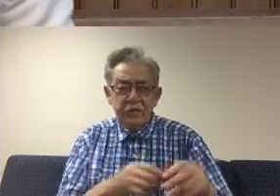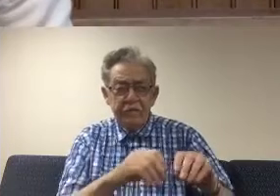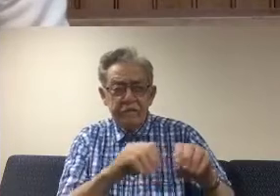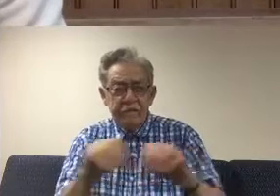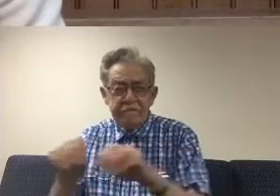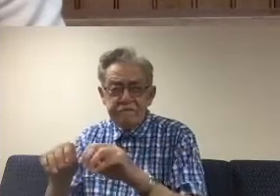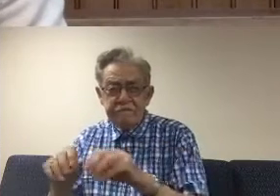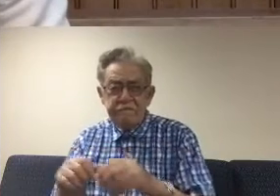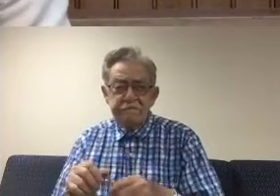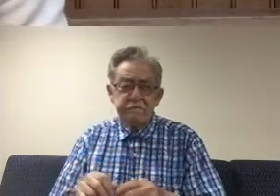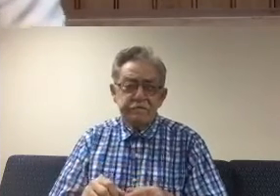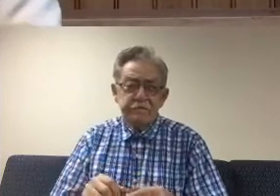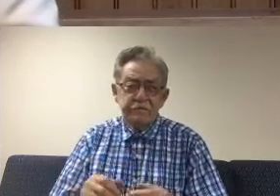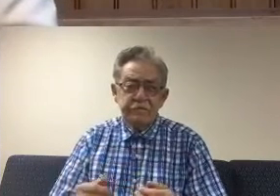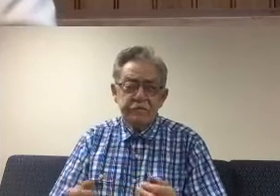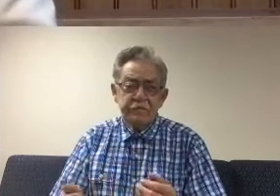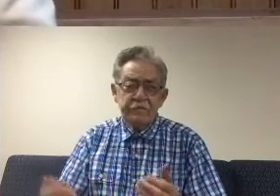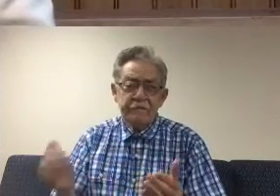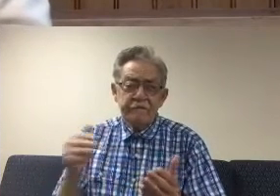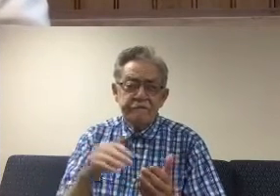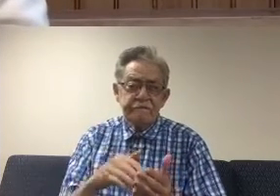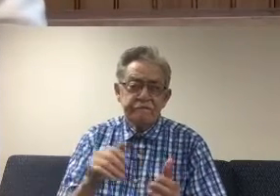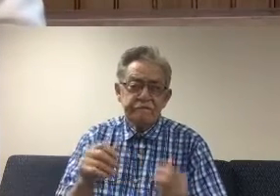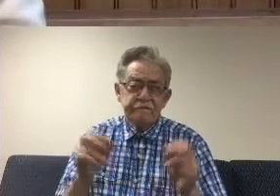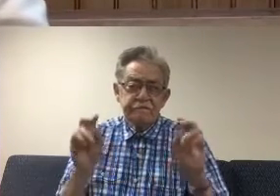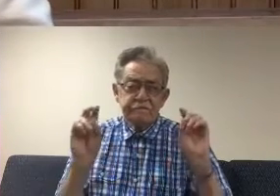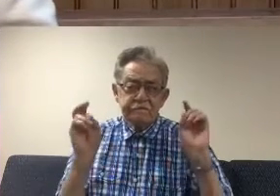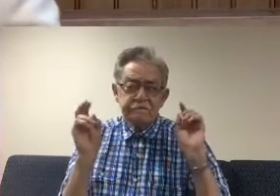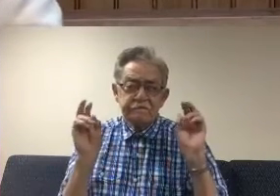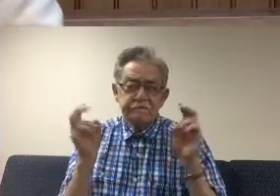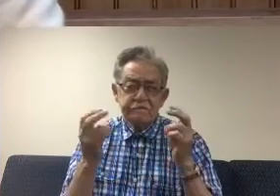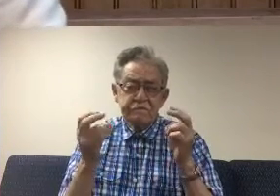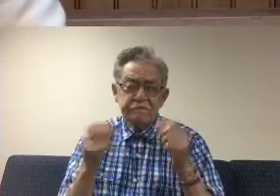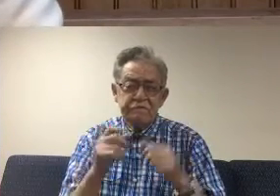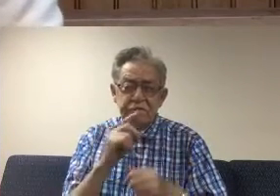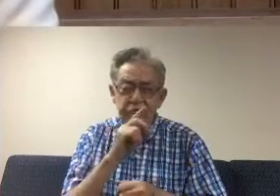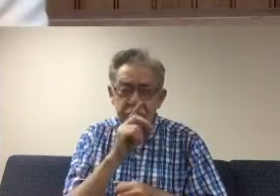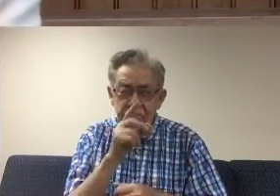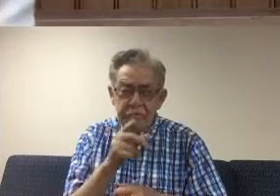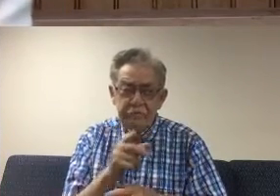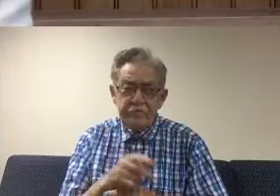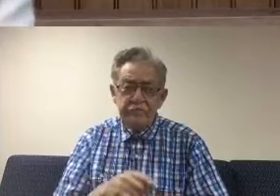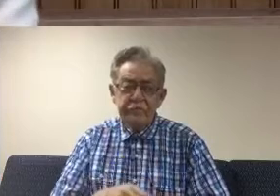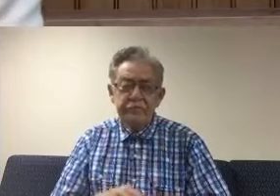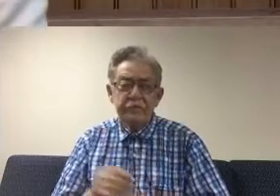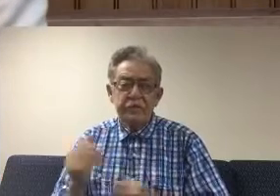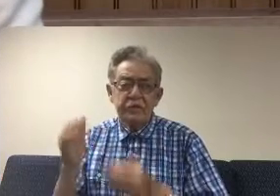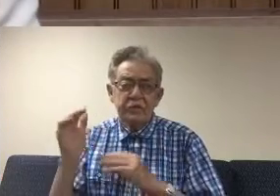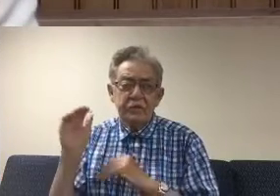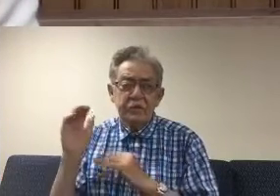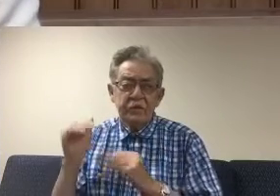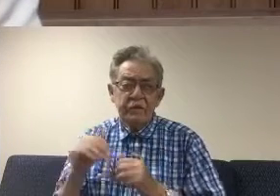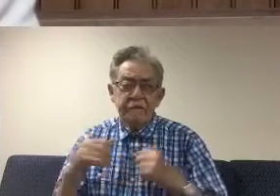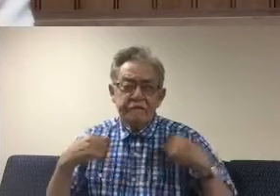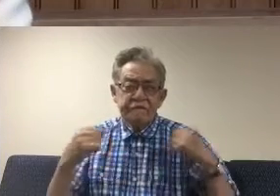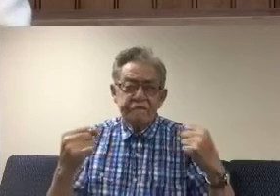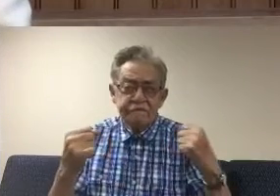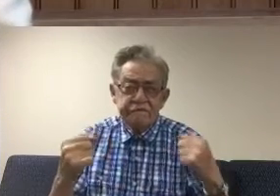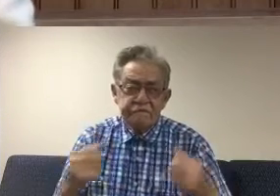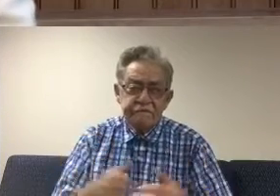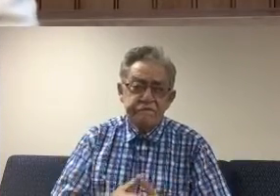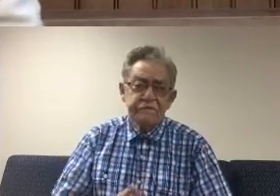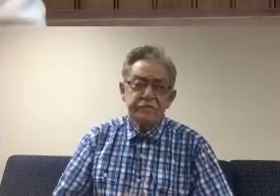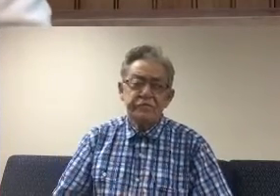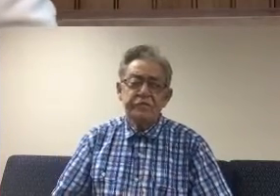to redefine what is true and what is not, that you will have boldness, even the boldness that might cause you to lose